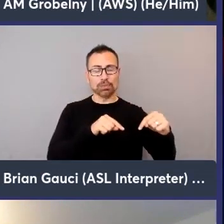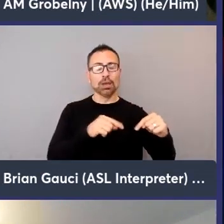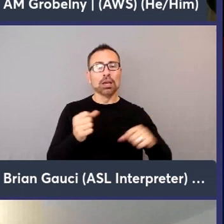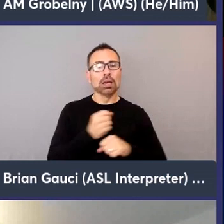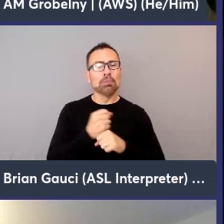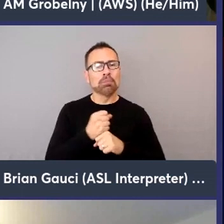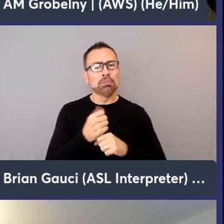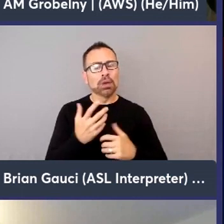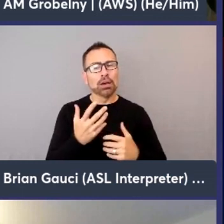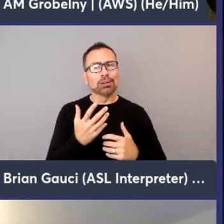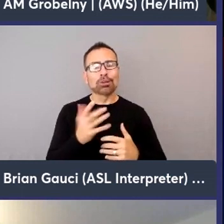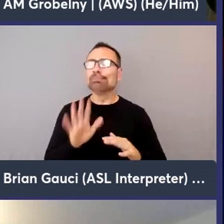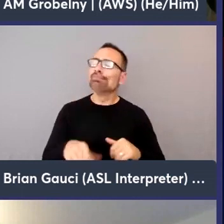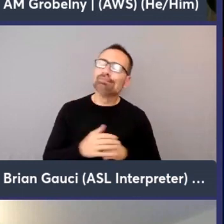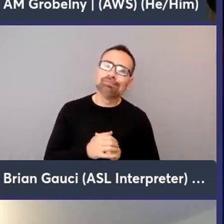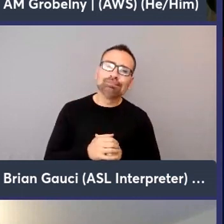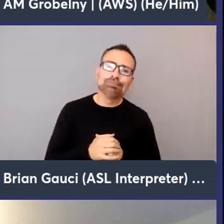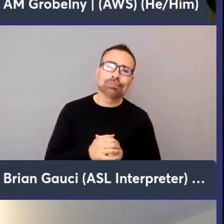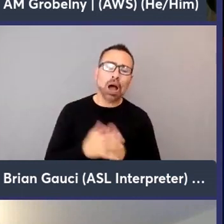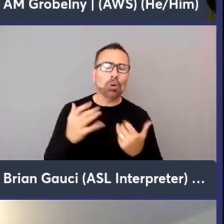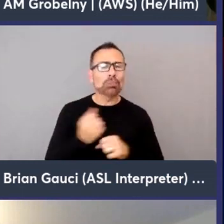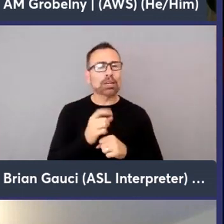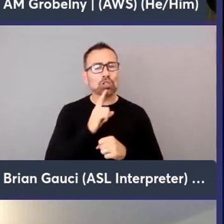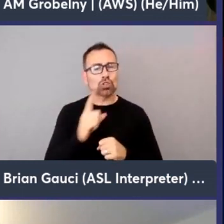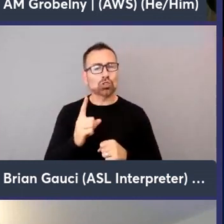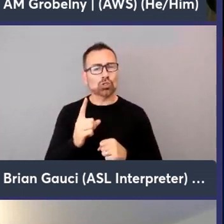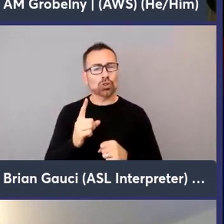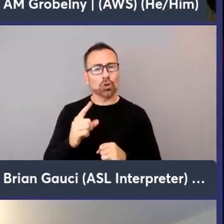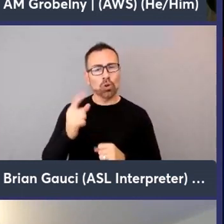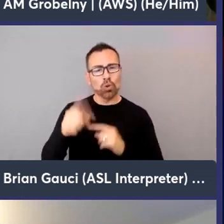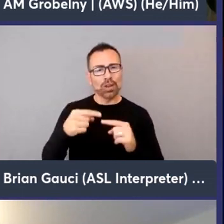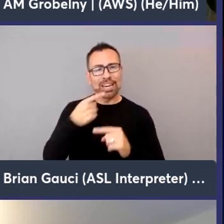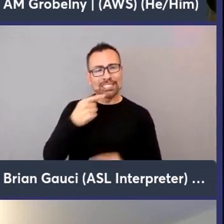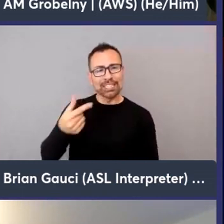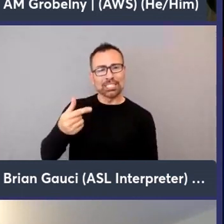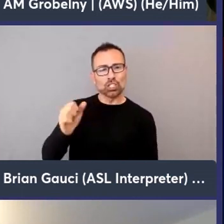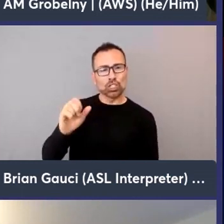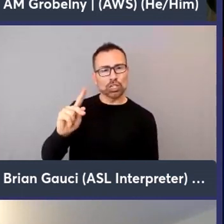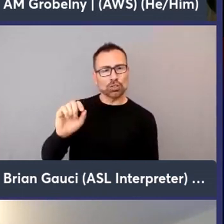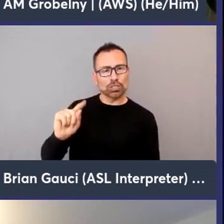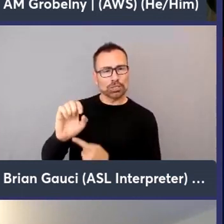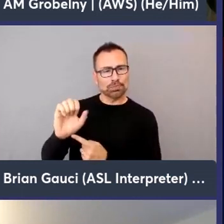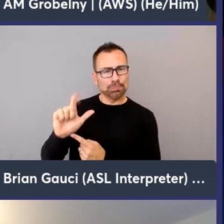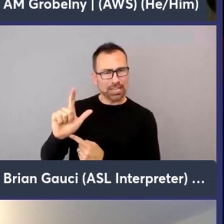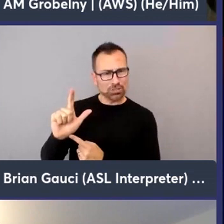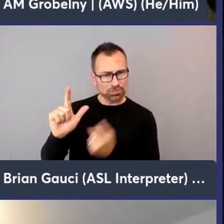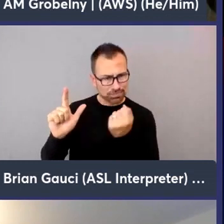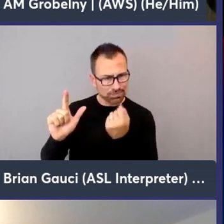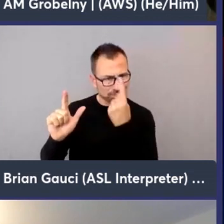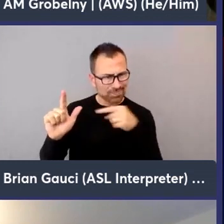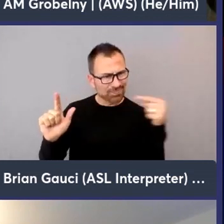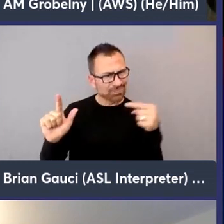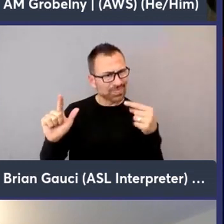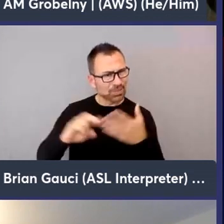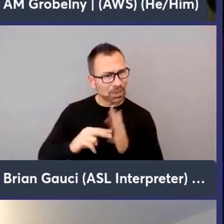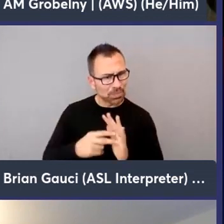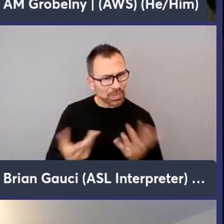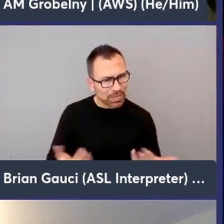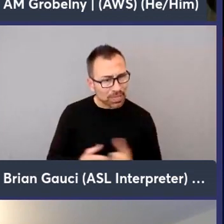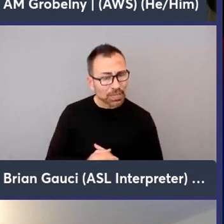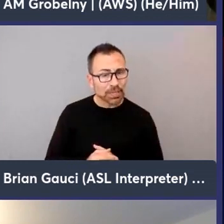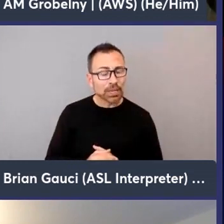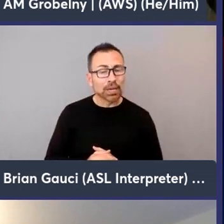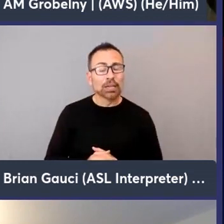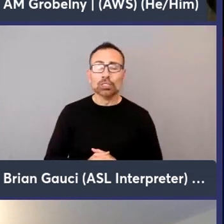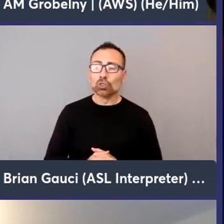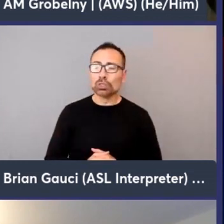define, so you're clear what I mean when I say geospatial data. And roughly, we're categorizing this as two